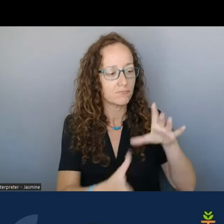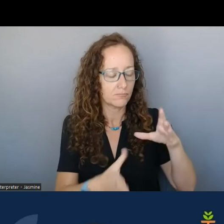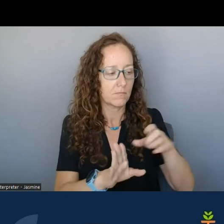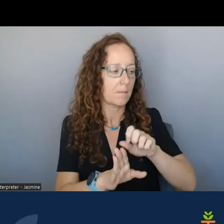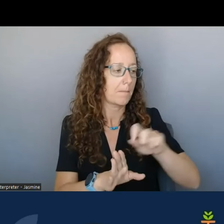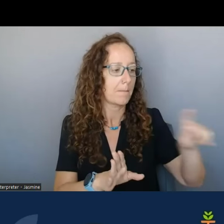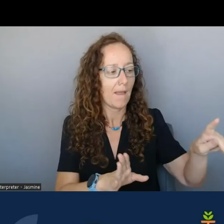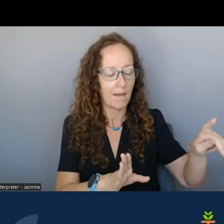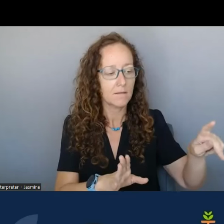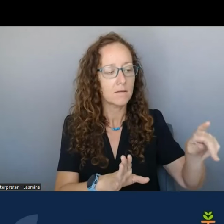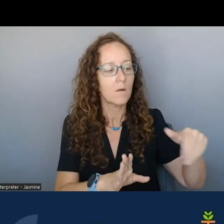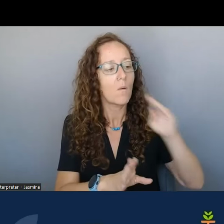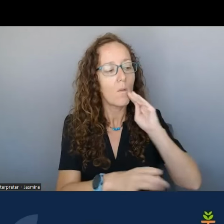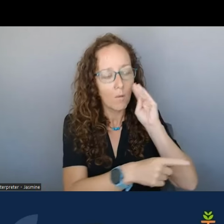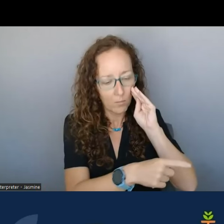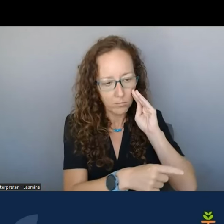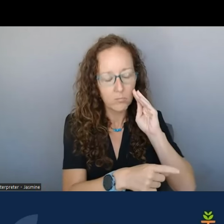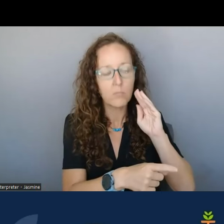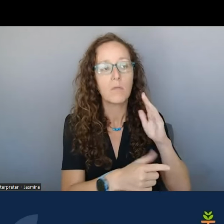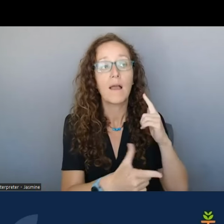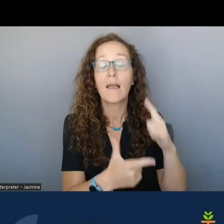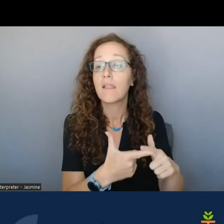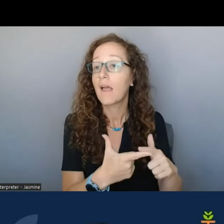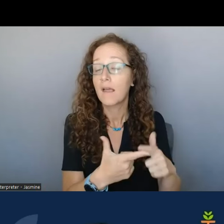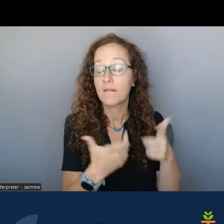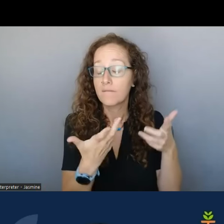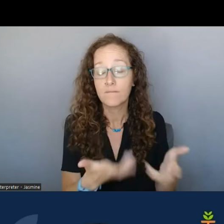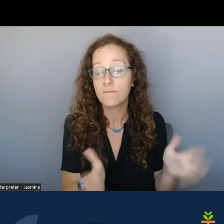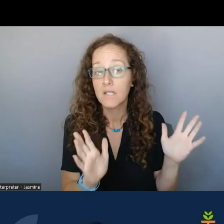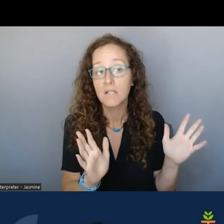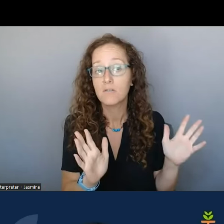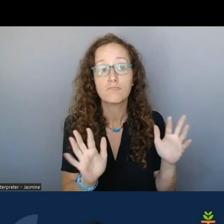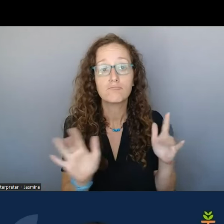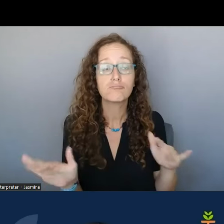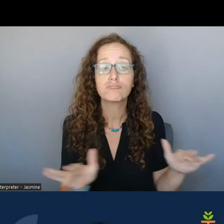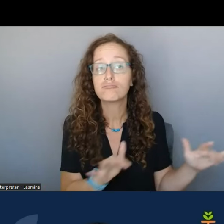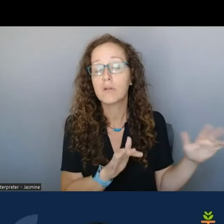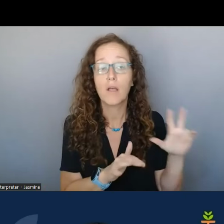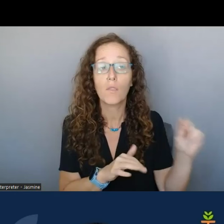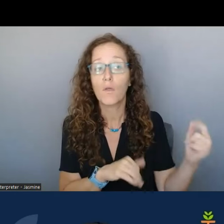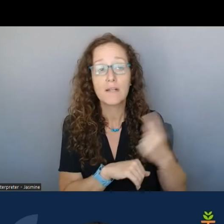30 days after that, for an additional 5 days, whether it was for the same reason or a different